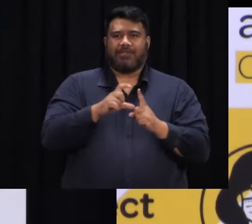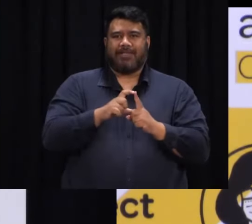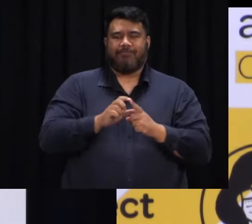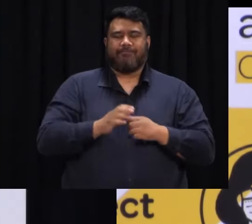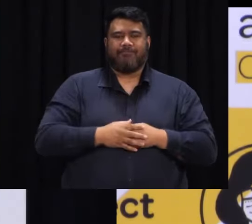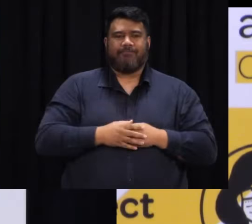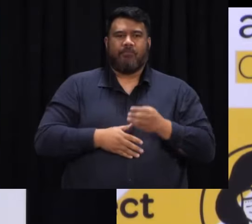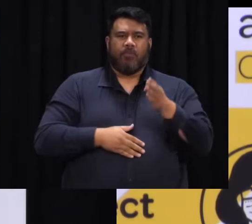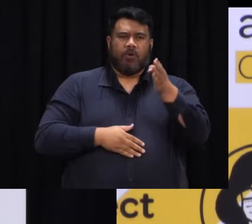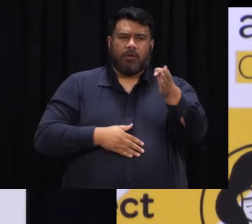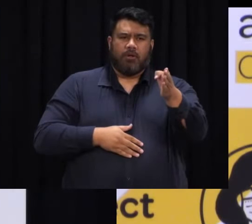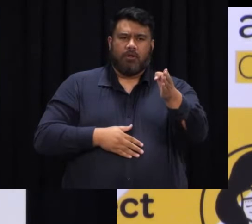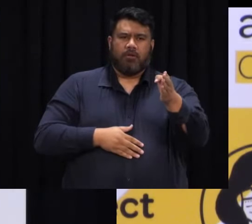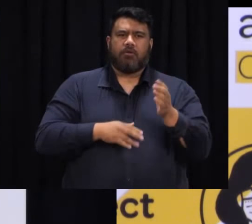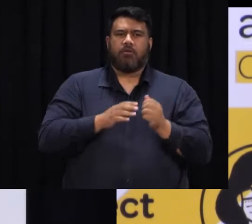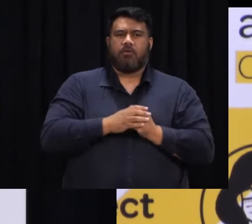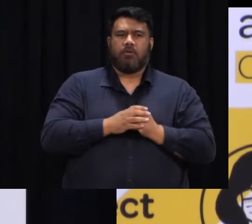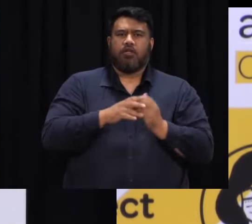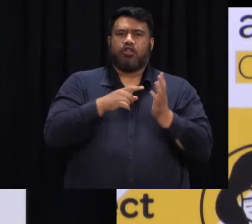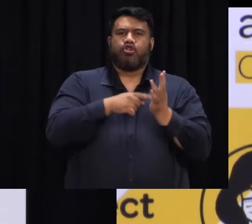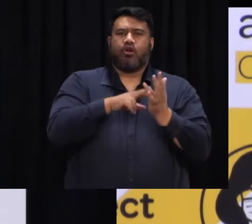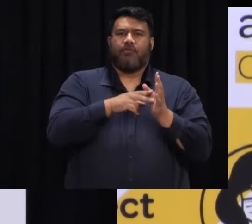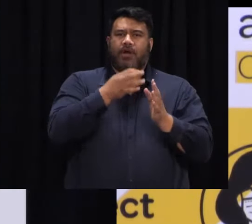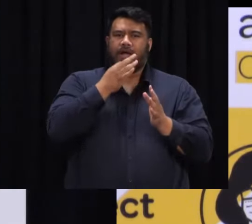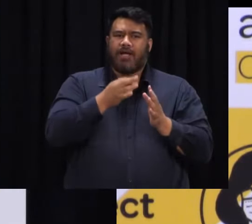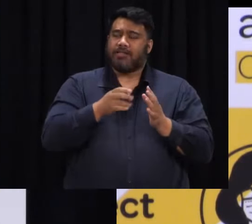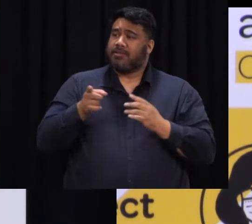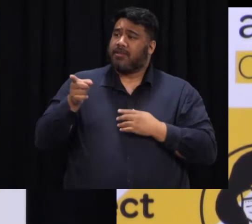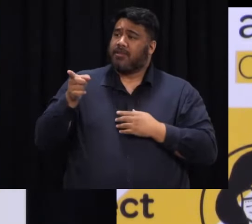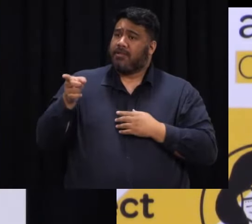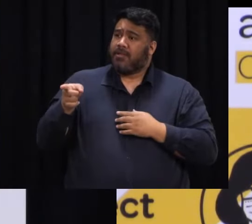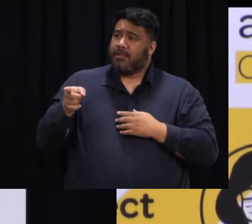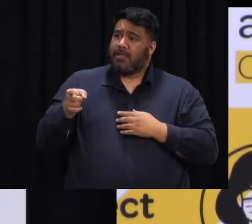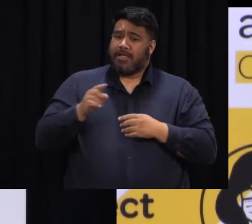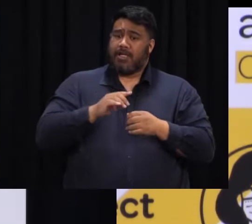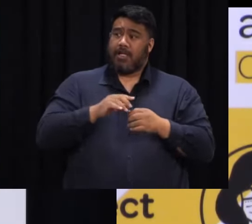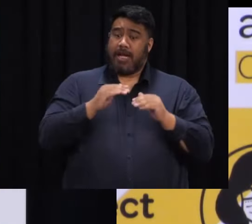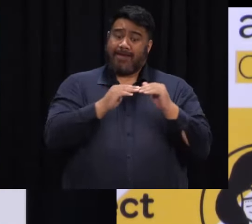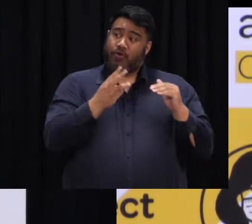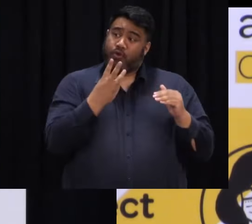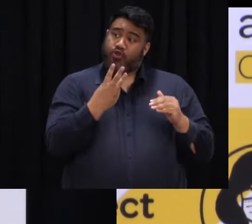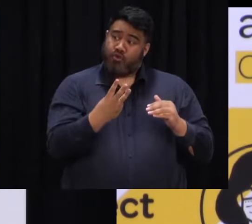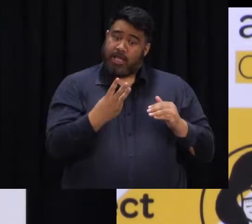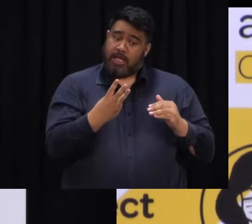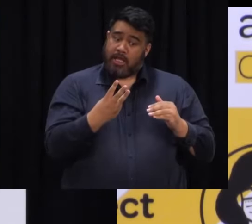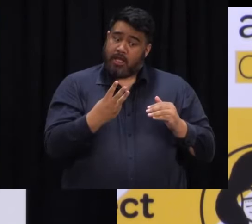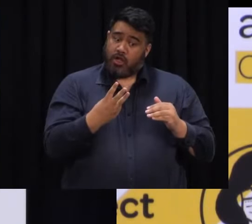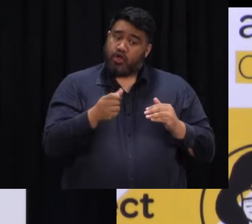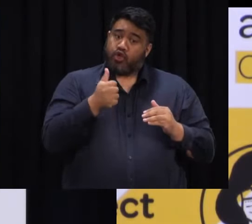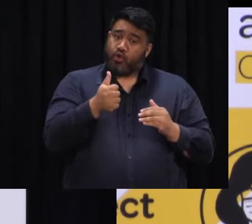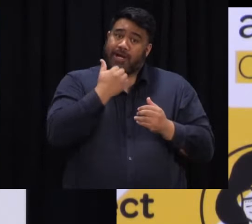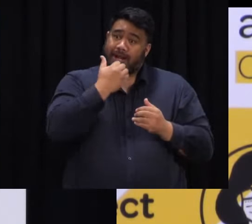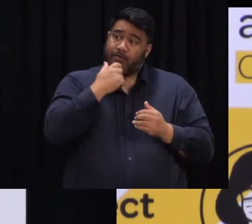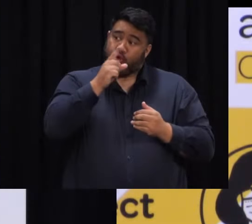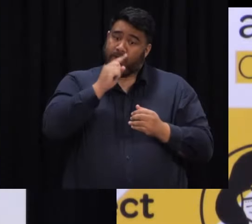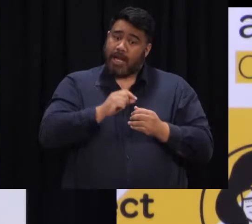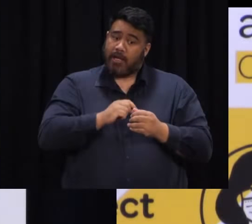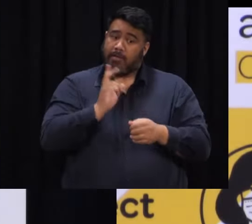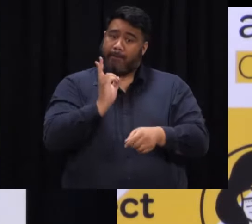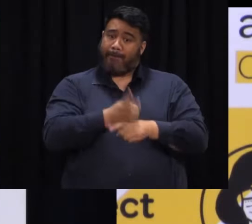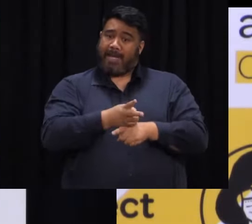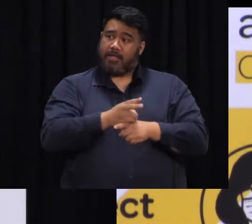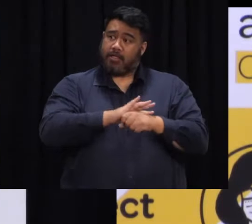Do you genuinely think you can still eliminate COVID, eliminate Delta under level 3? I think it's important to remember that actually